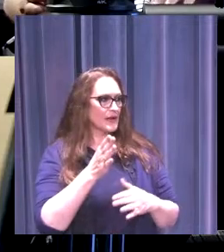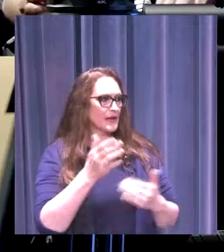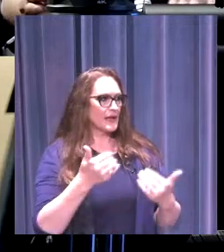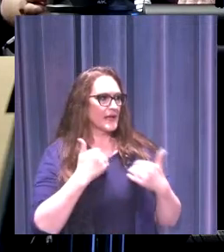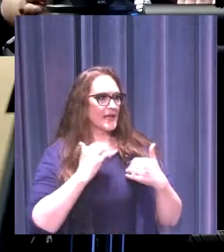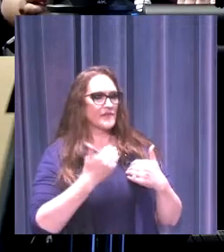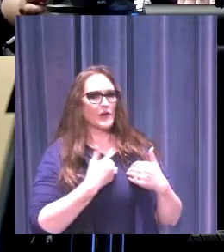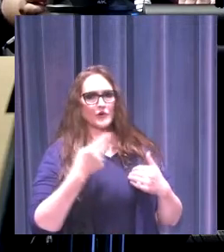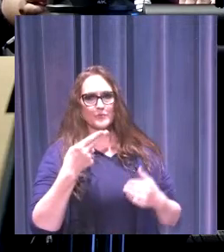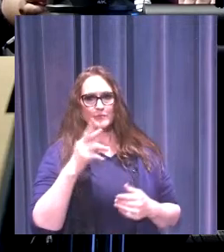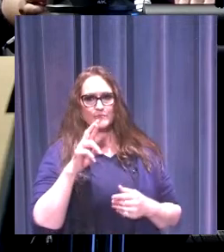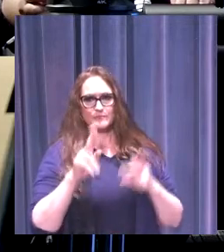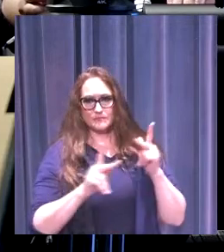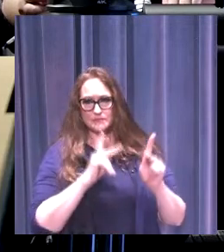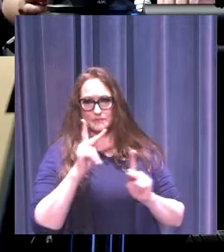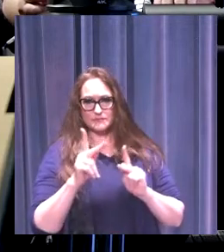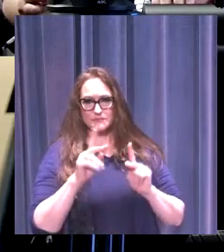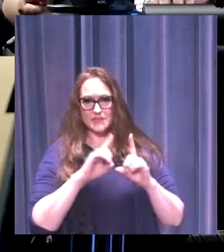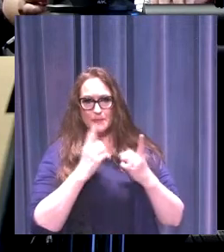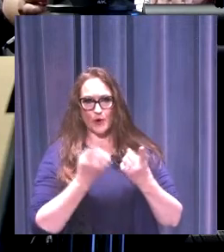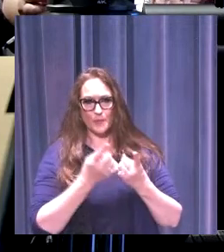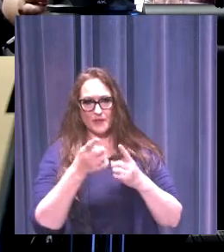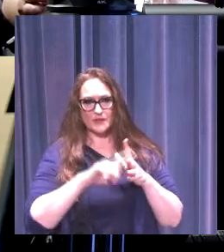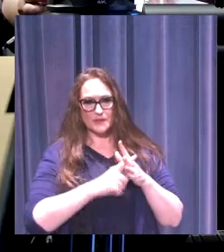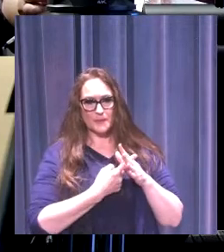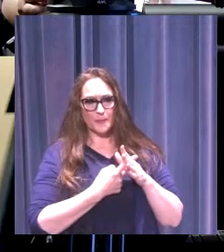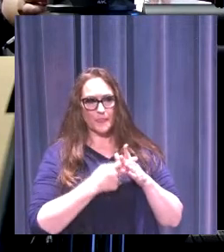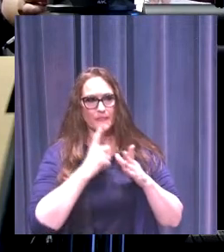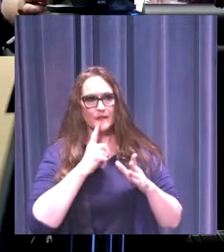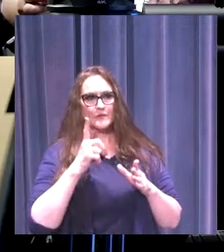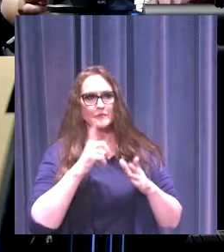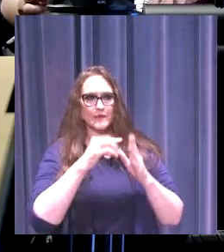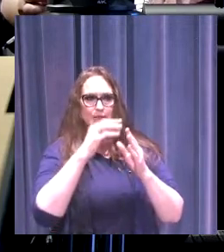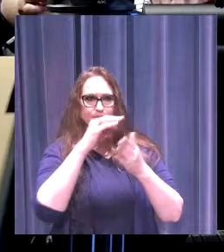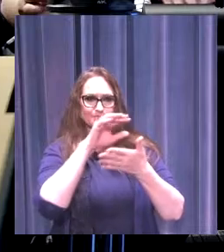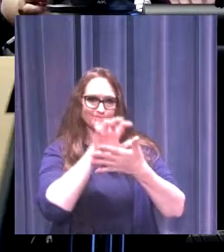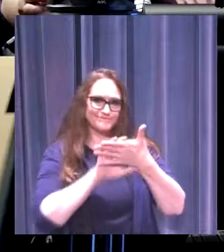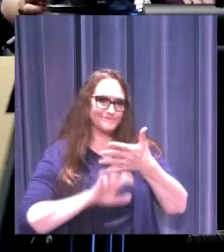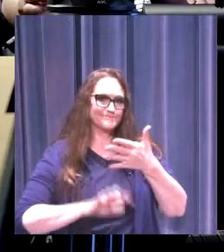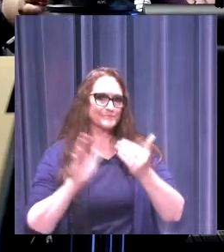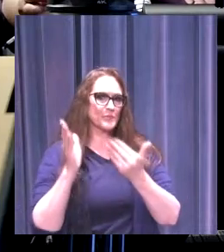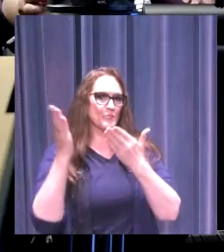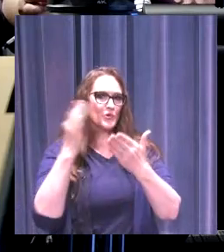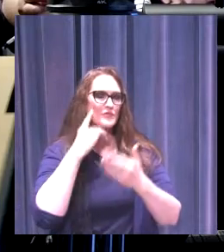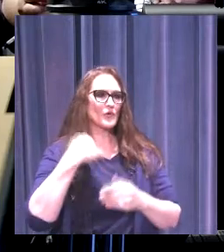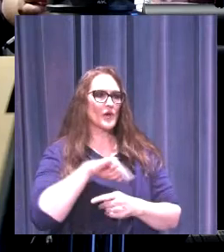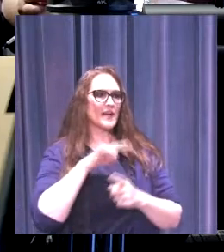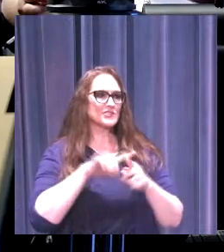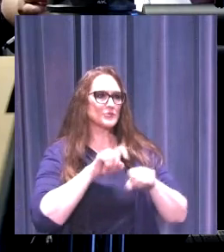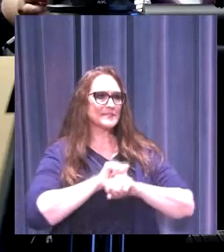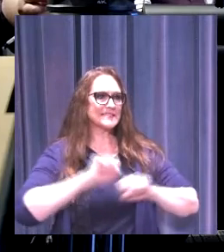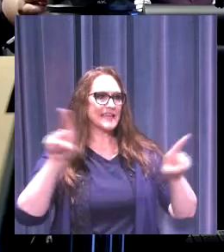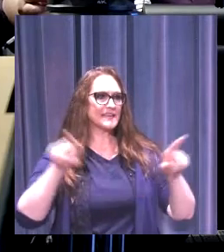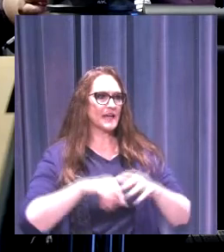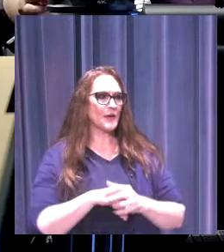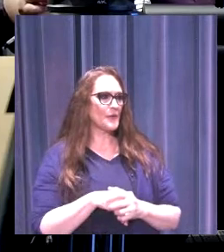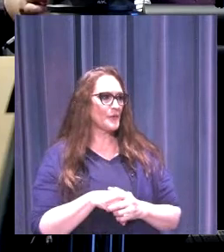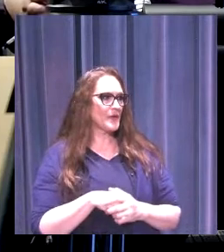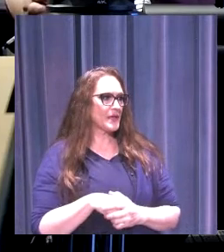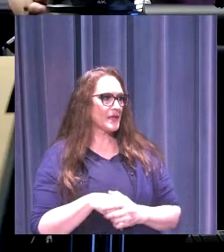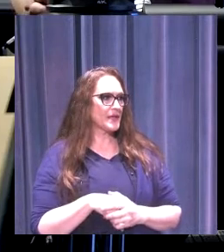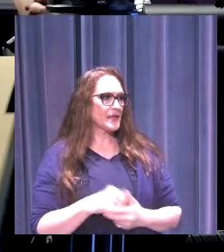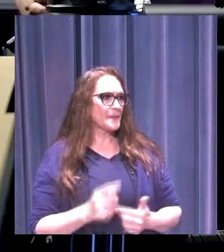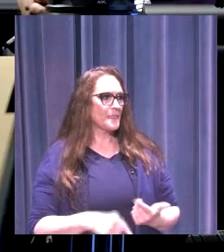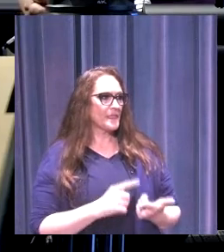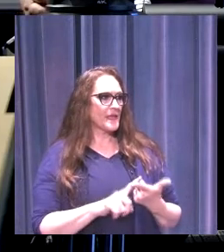have our human resource department begin putting together proposals for us that would be sent out. Right. To, and